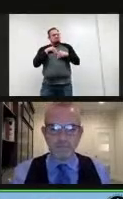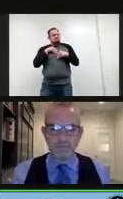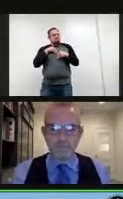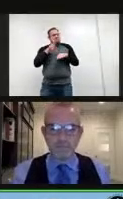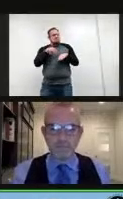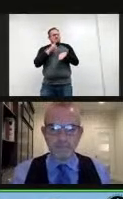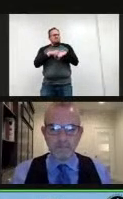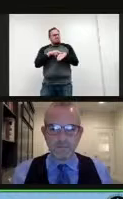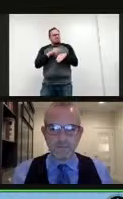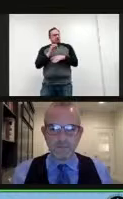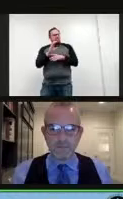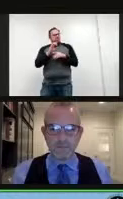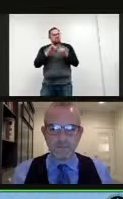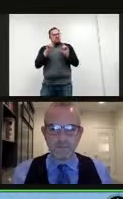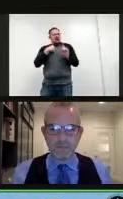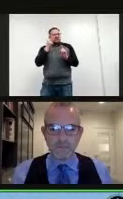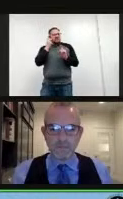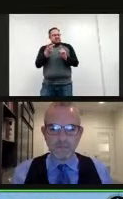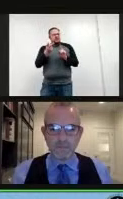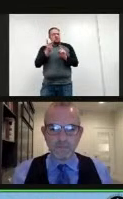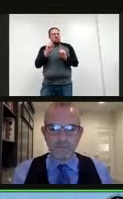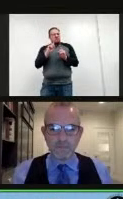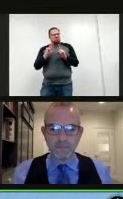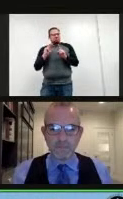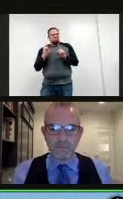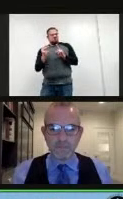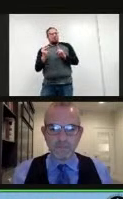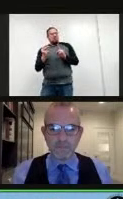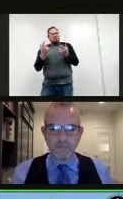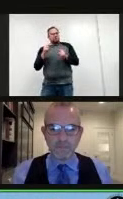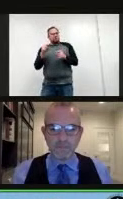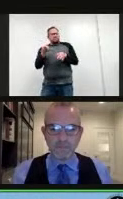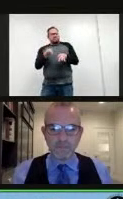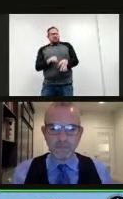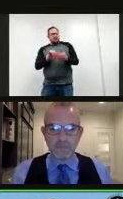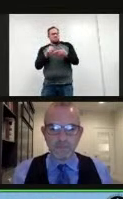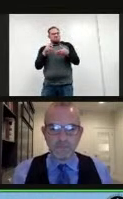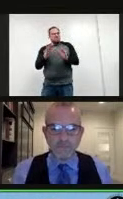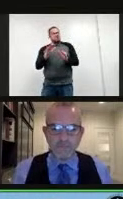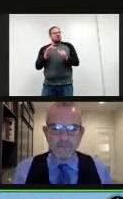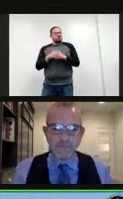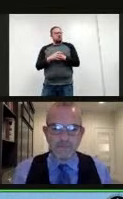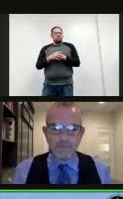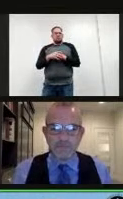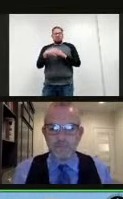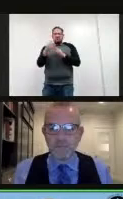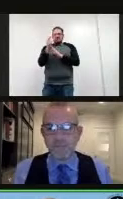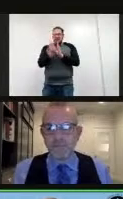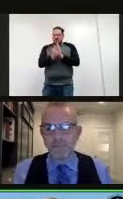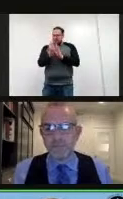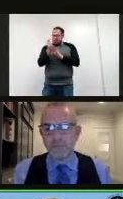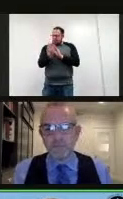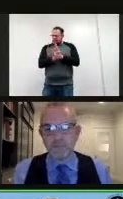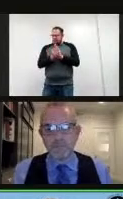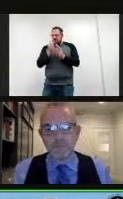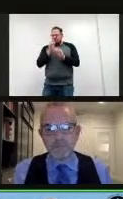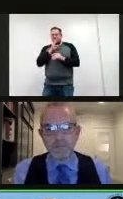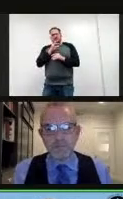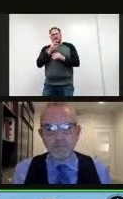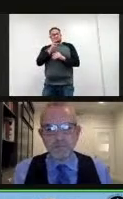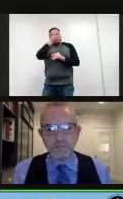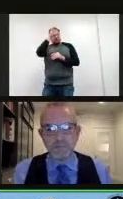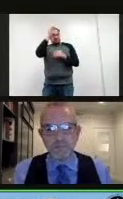from when you explain it this way. But even the legally speaking, parents do have a